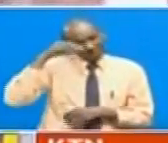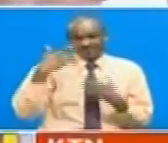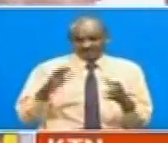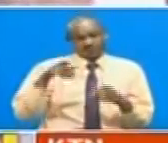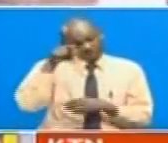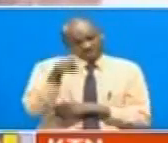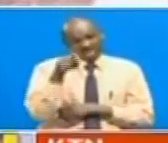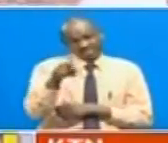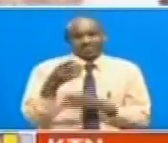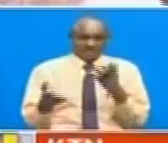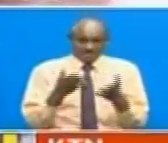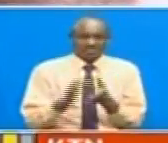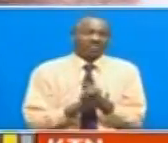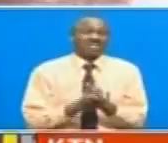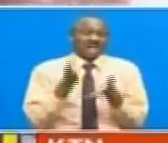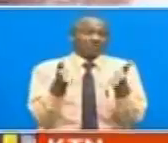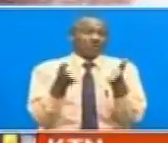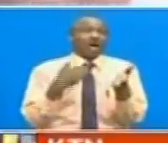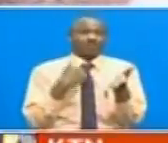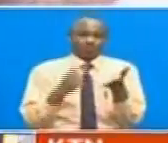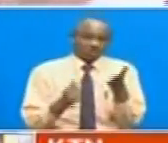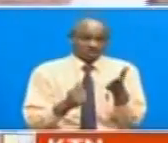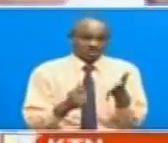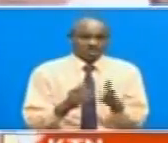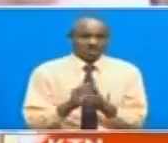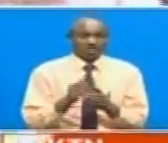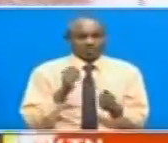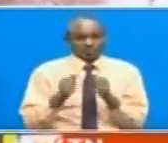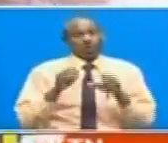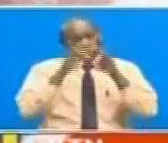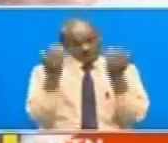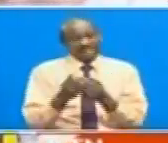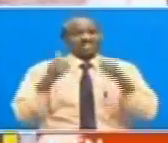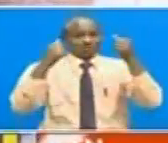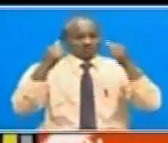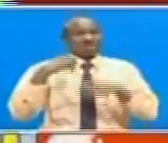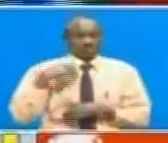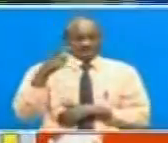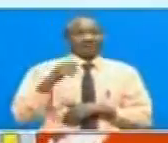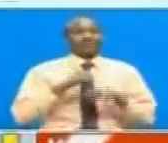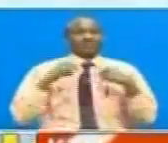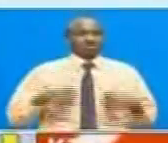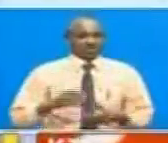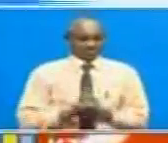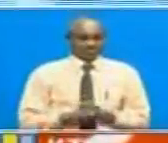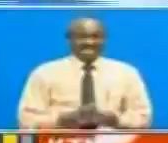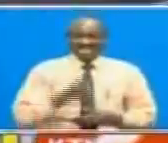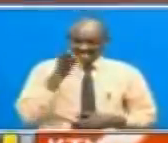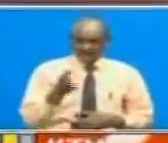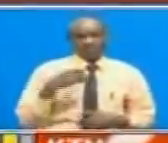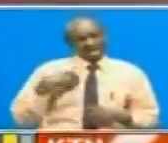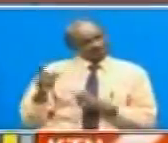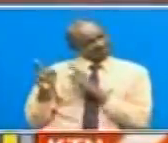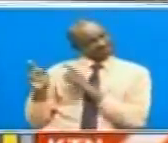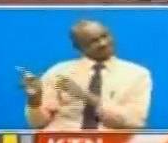that particular event, like in this case the trials will be done for the world championships in Beijing. Kufuatia kufana kwa nyota